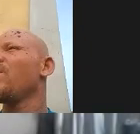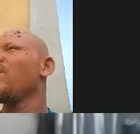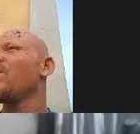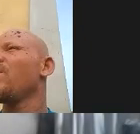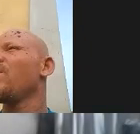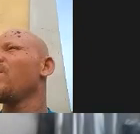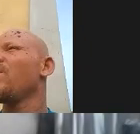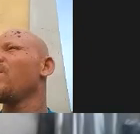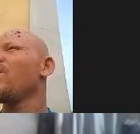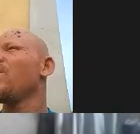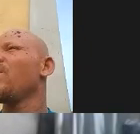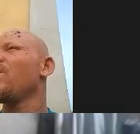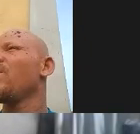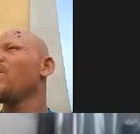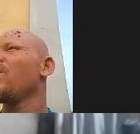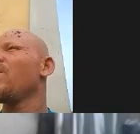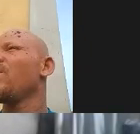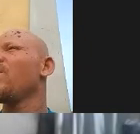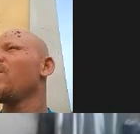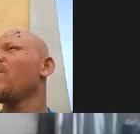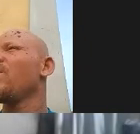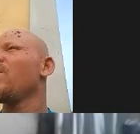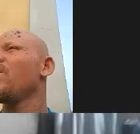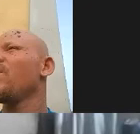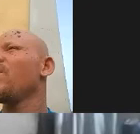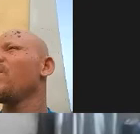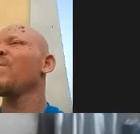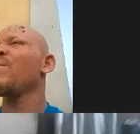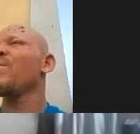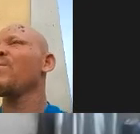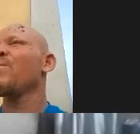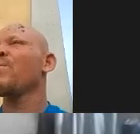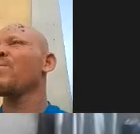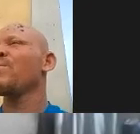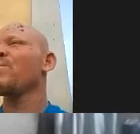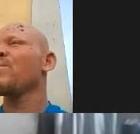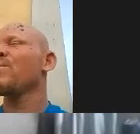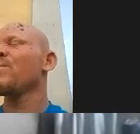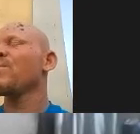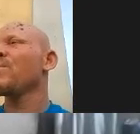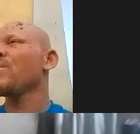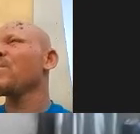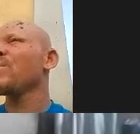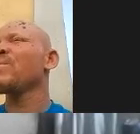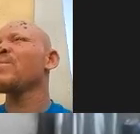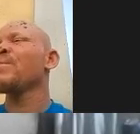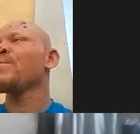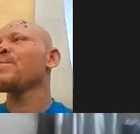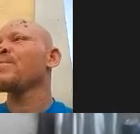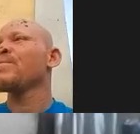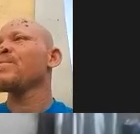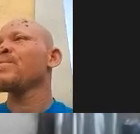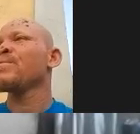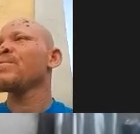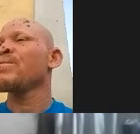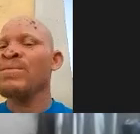one feature that's coming up. You know, we've still got a lot of modules coming up. We've got environment next week. So if some